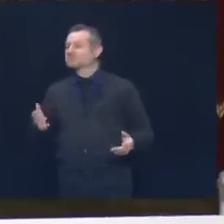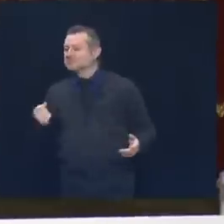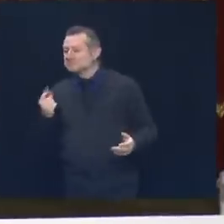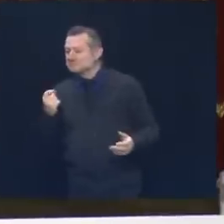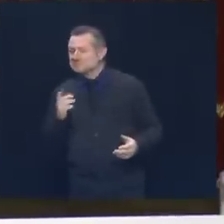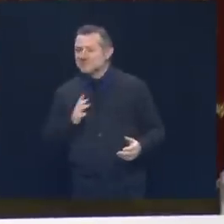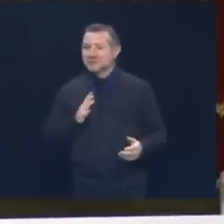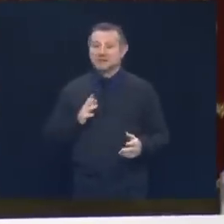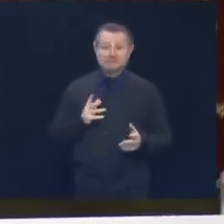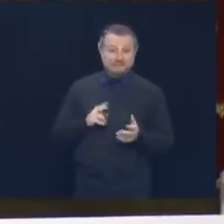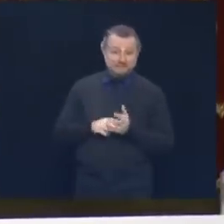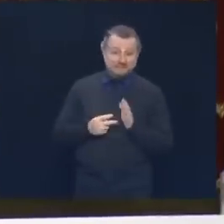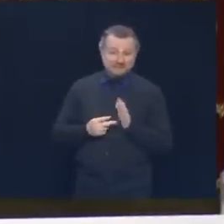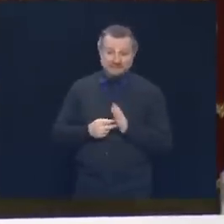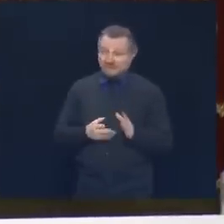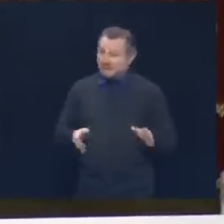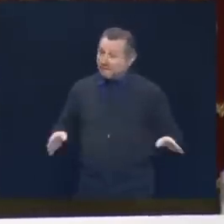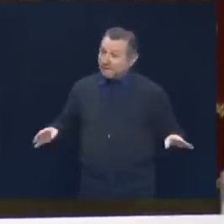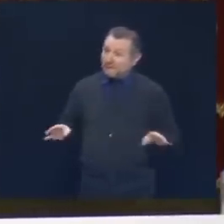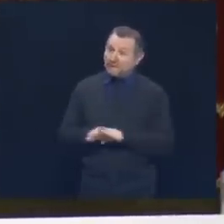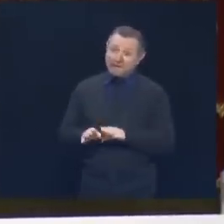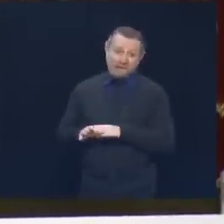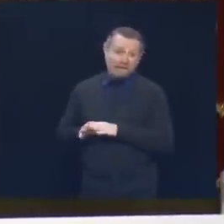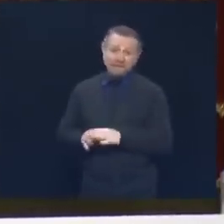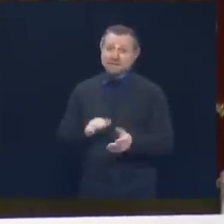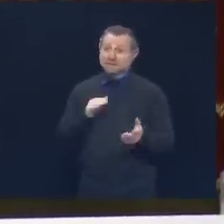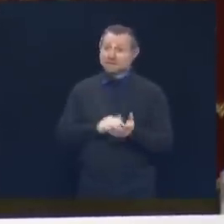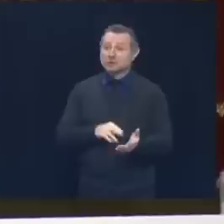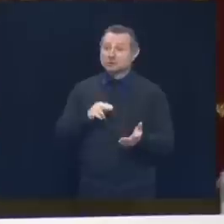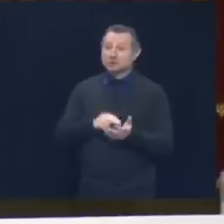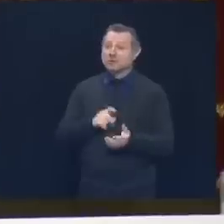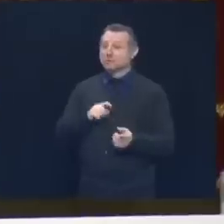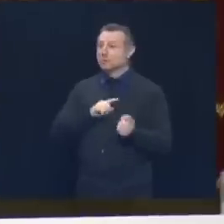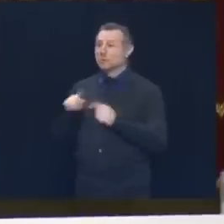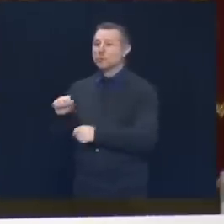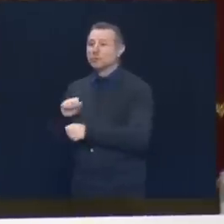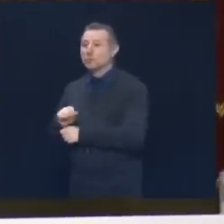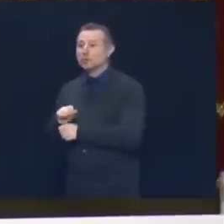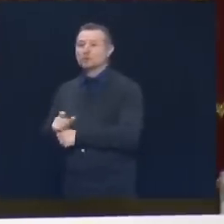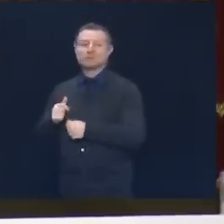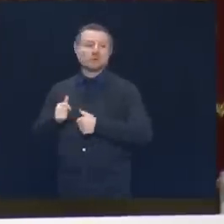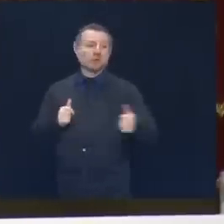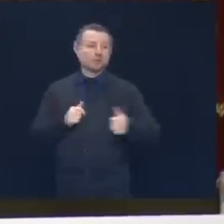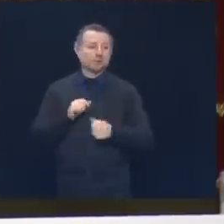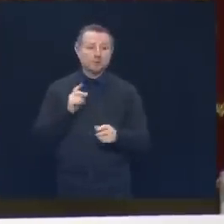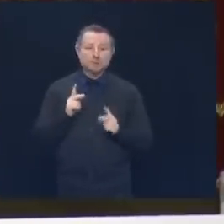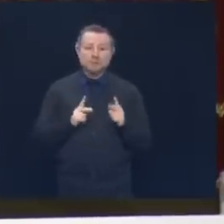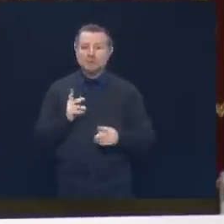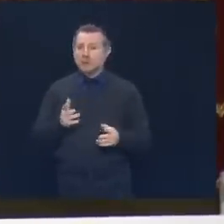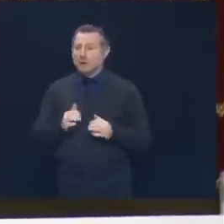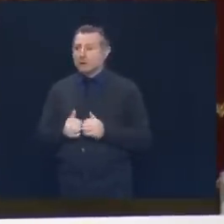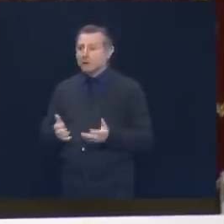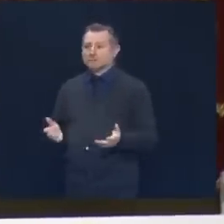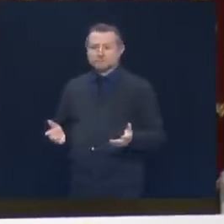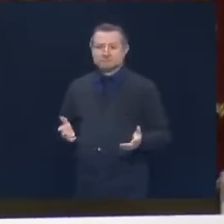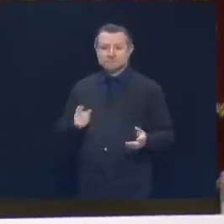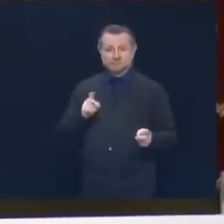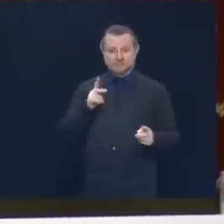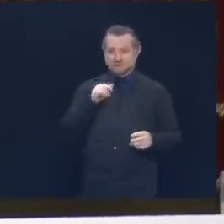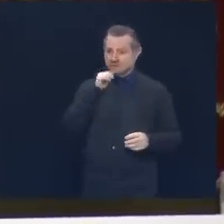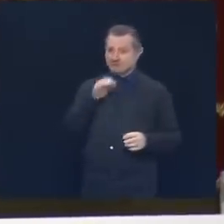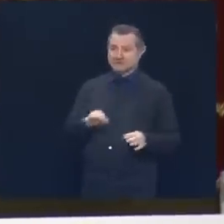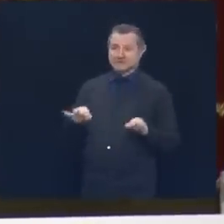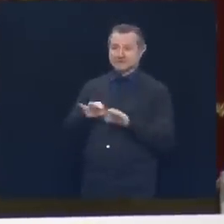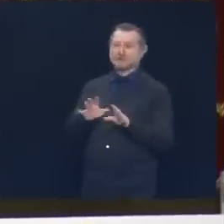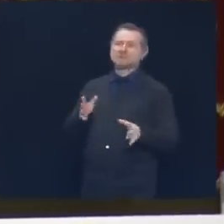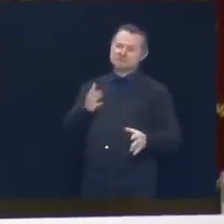still have to be able to have doctors and nurses get to work. You still have to be able to have transit people get to work. And so that's the complication. But we are urging anyone who doesn't absolutely have to